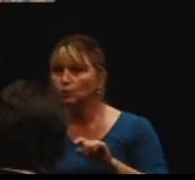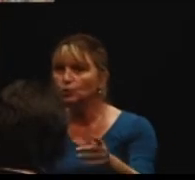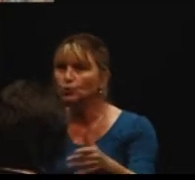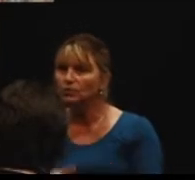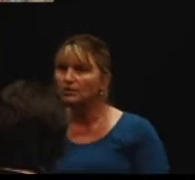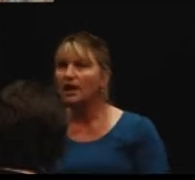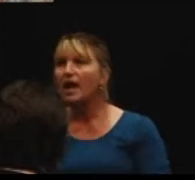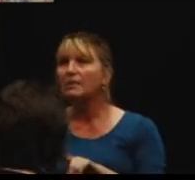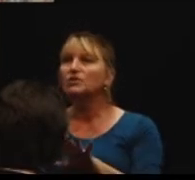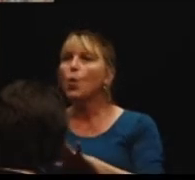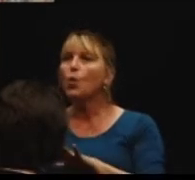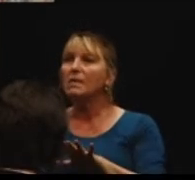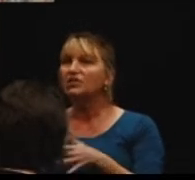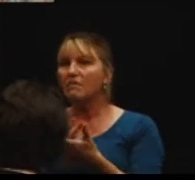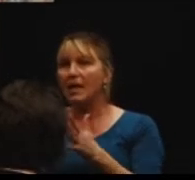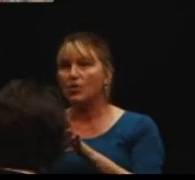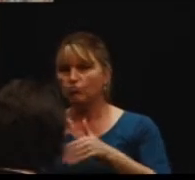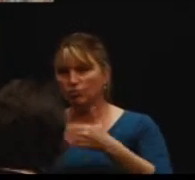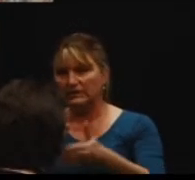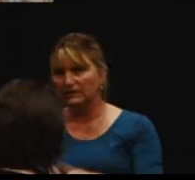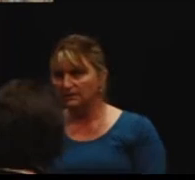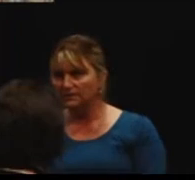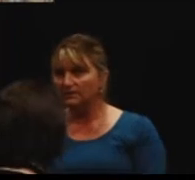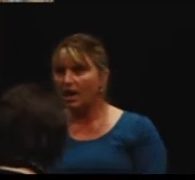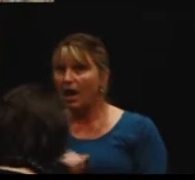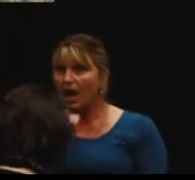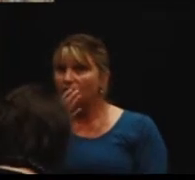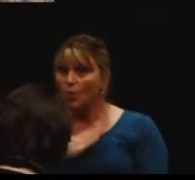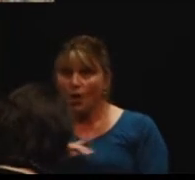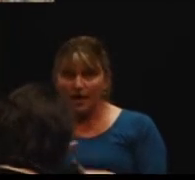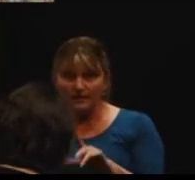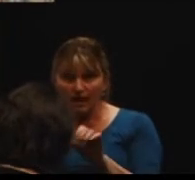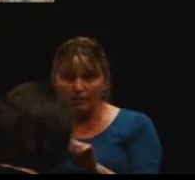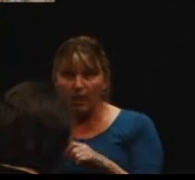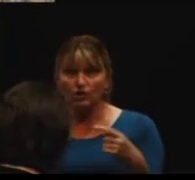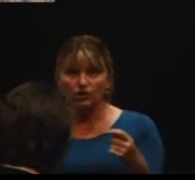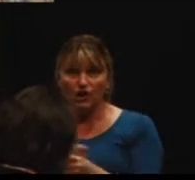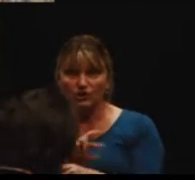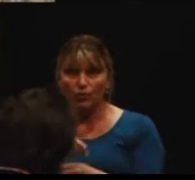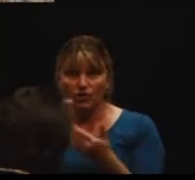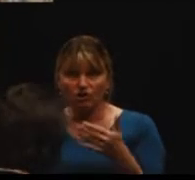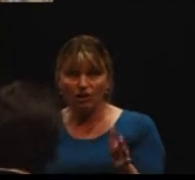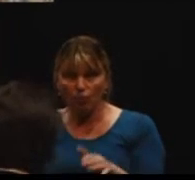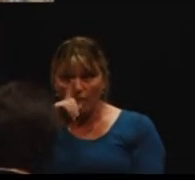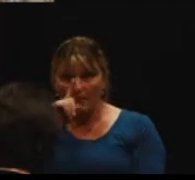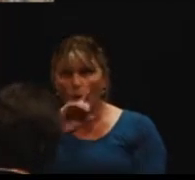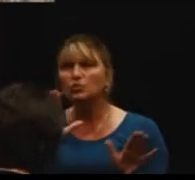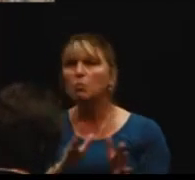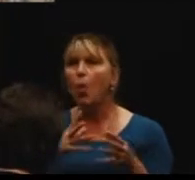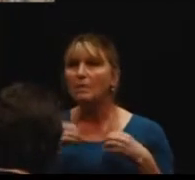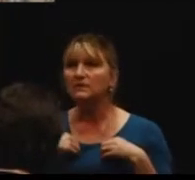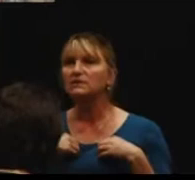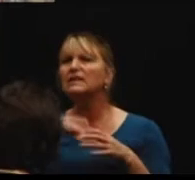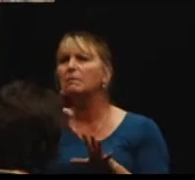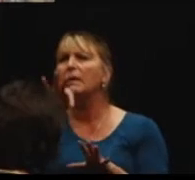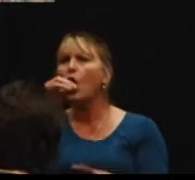and automation of manual processes. And if you probably want an example of how that has changed in the game for small players, and let's pick opticians in New Zealand, for